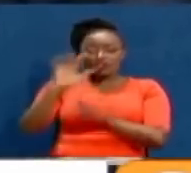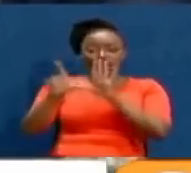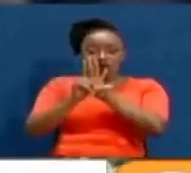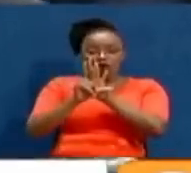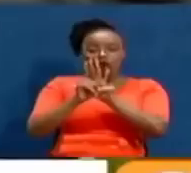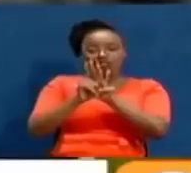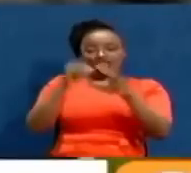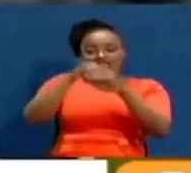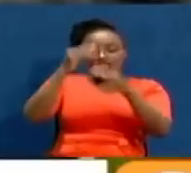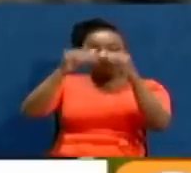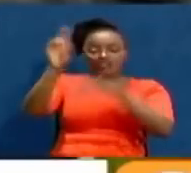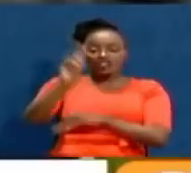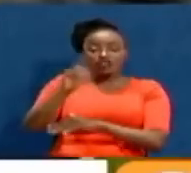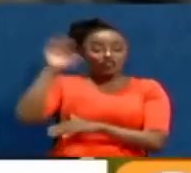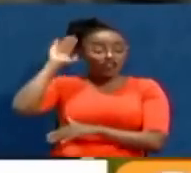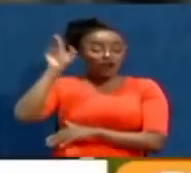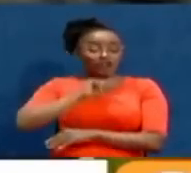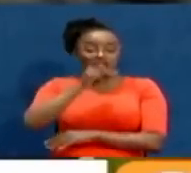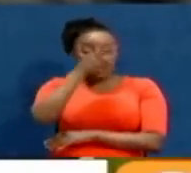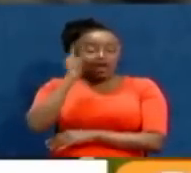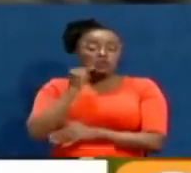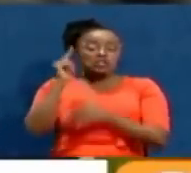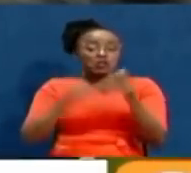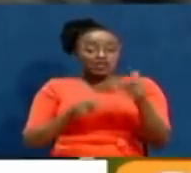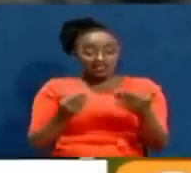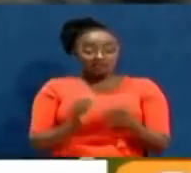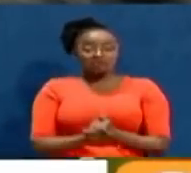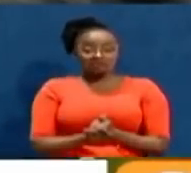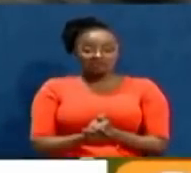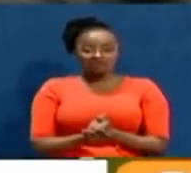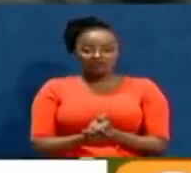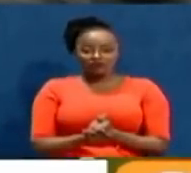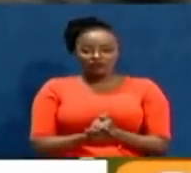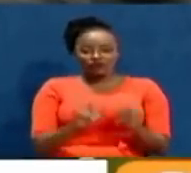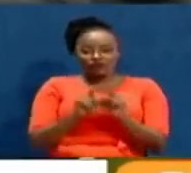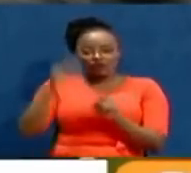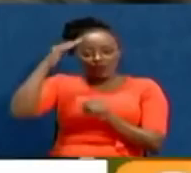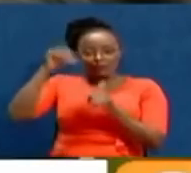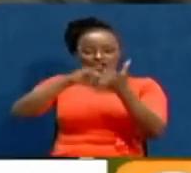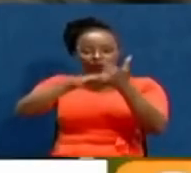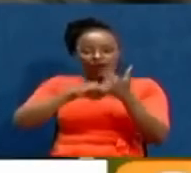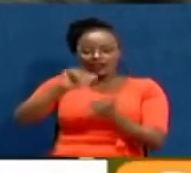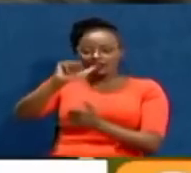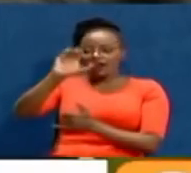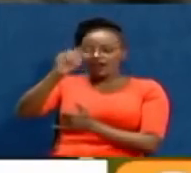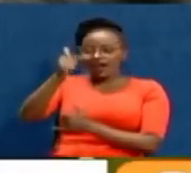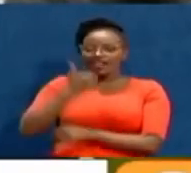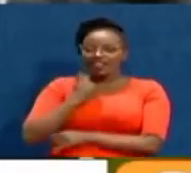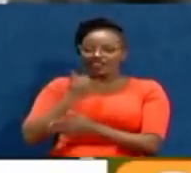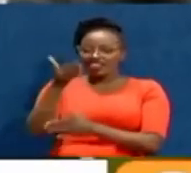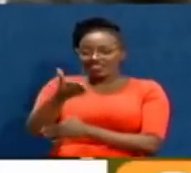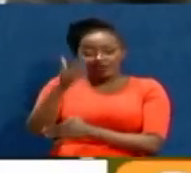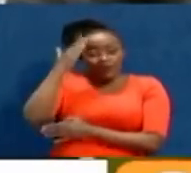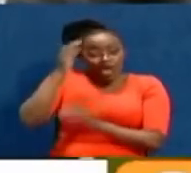the University of Nairobi. Masikia Kalonzo akiongea hapo ya kwamba sijui kuna marriage act.